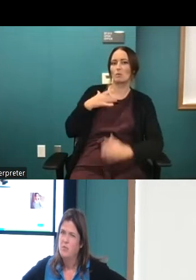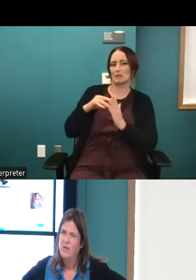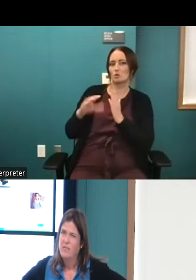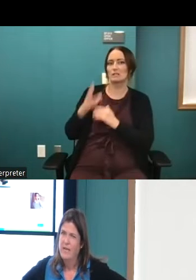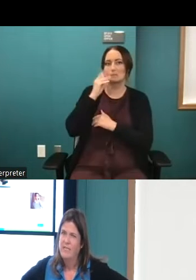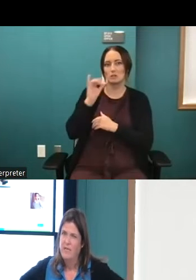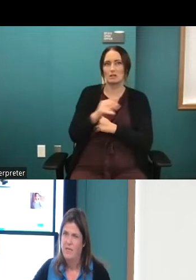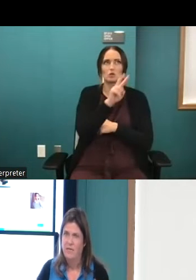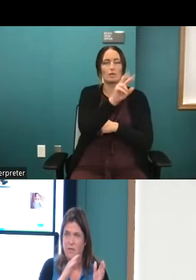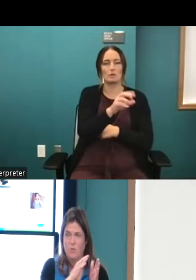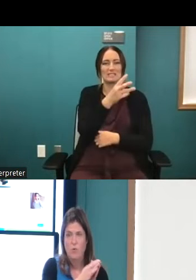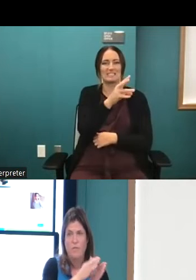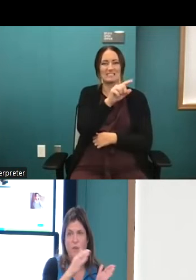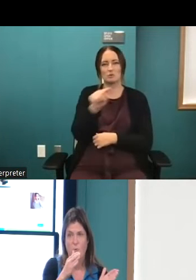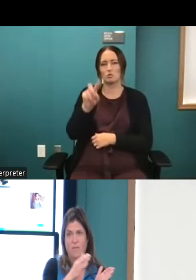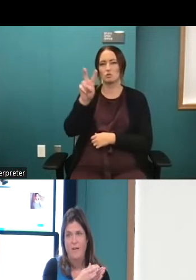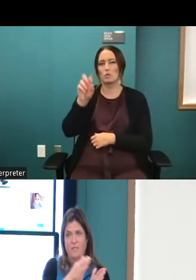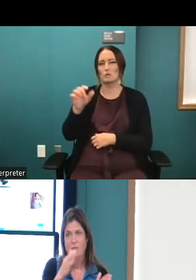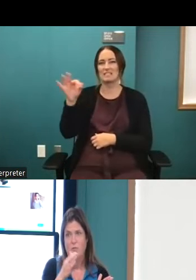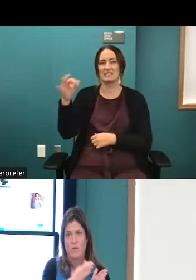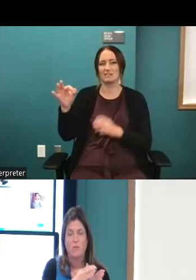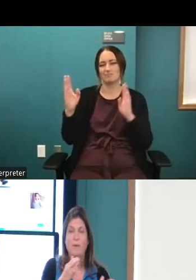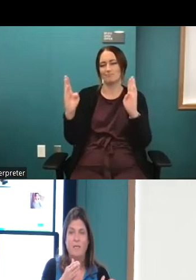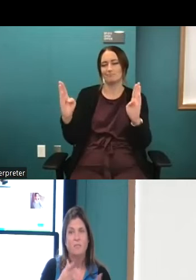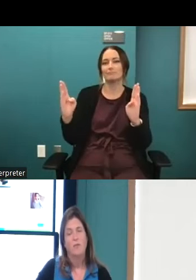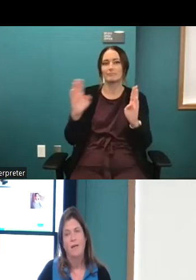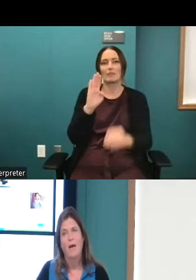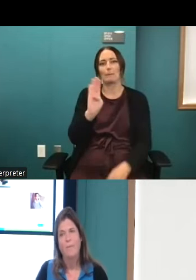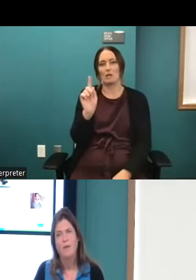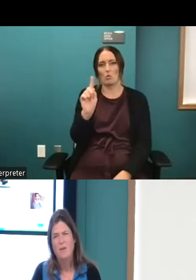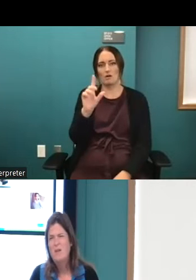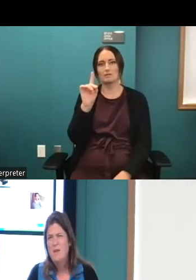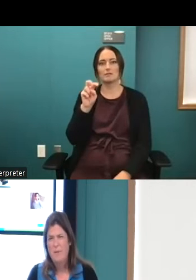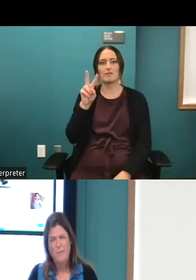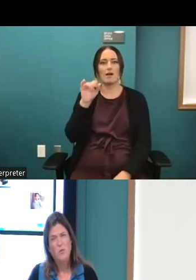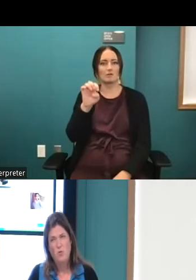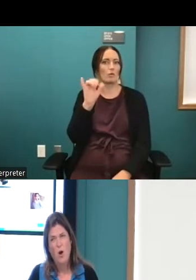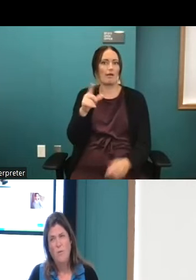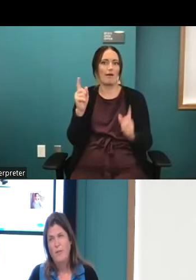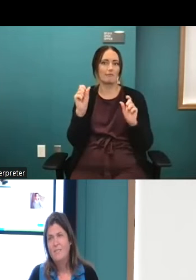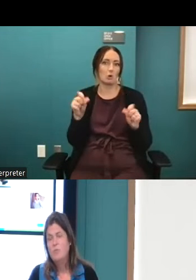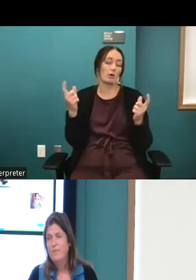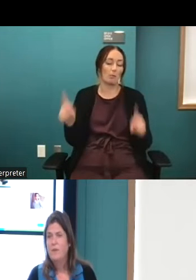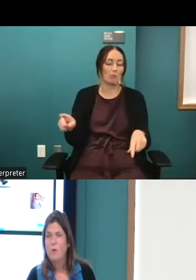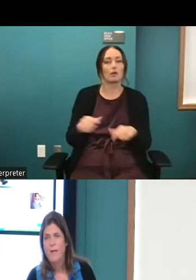2016 to 2019, I think, were the V1 devices where there's a potential that could happen. And people who are implanted with V1s,